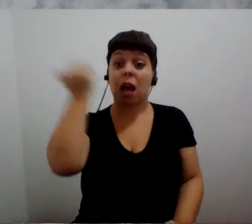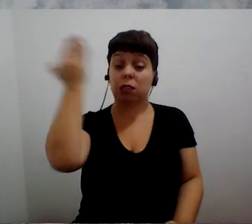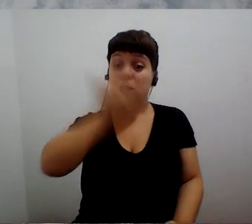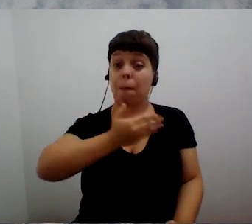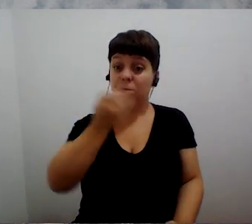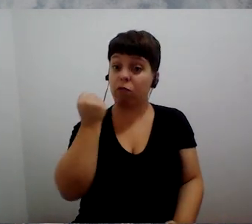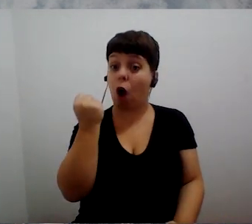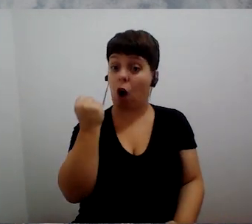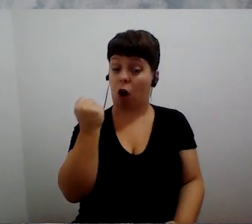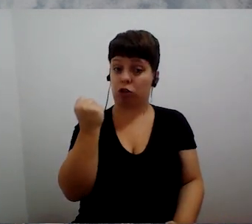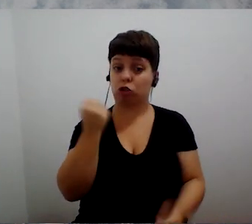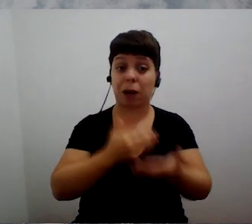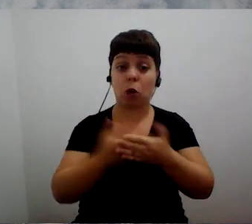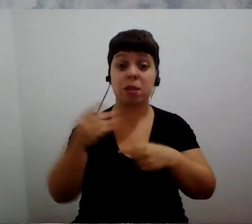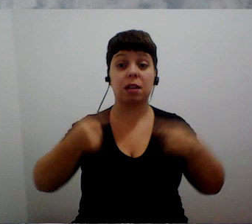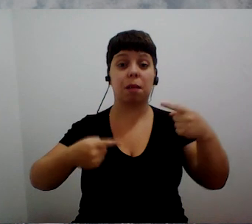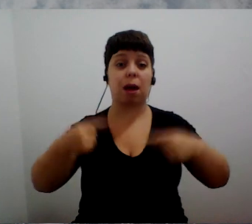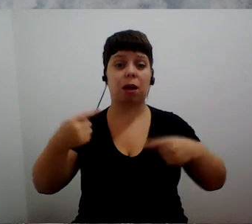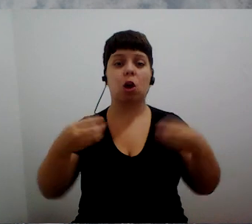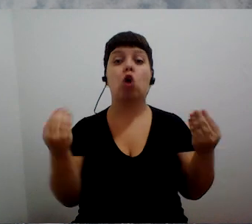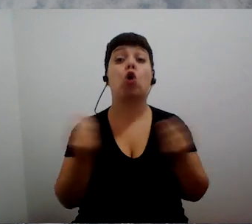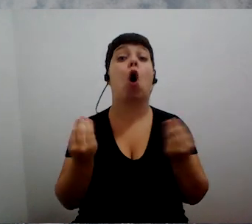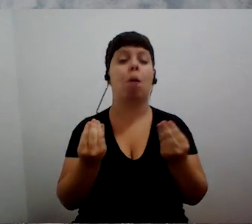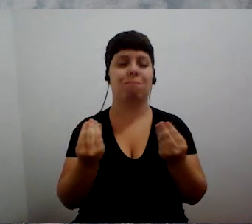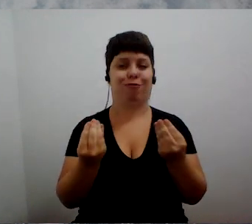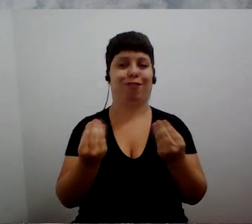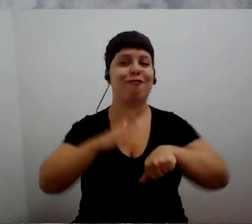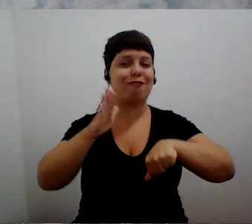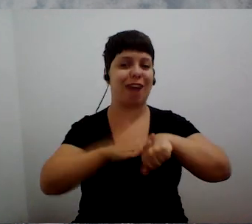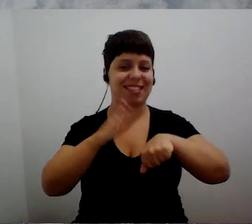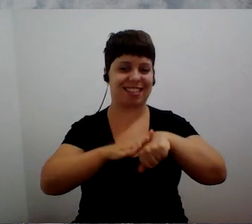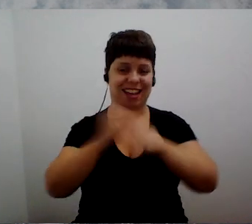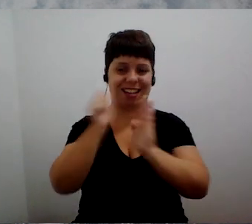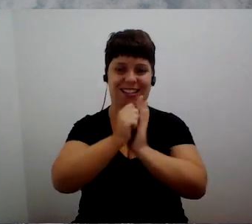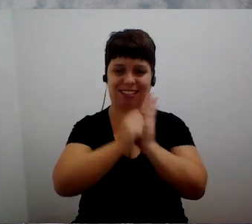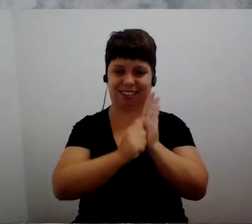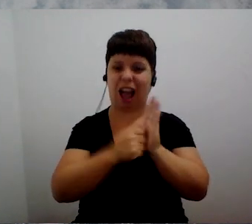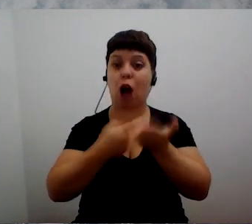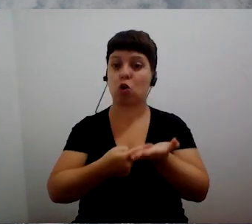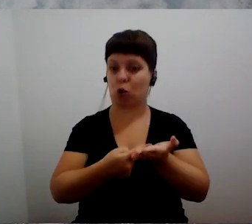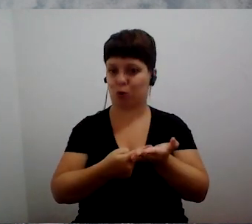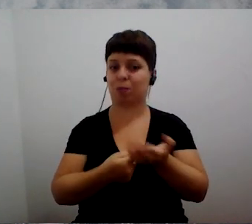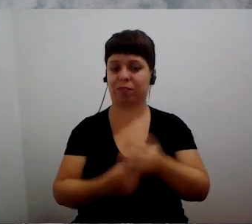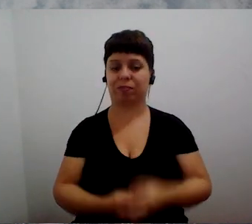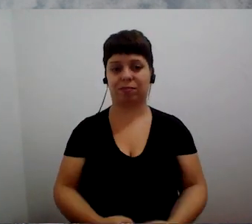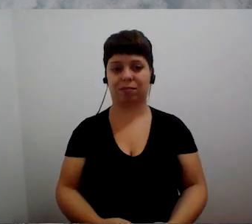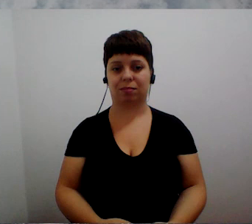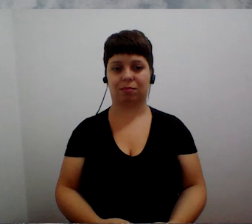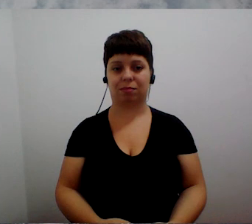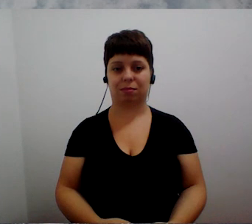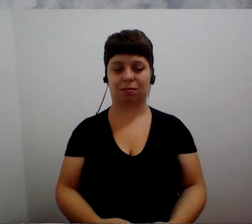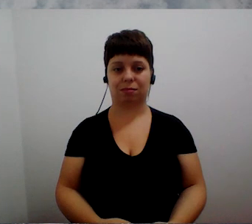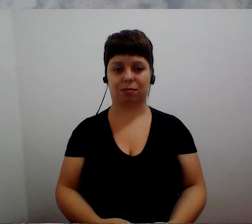think we have strong evidence, scientific evidence, to start the debates around what are the mechanisms